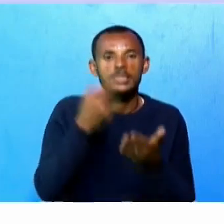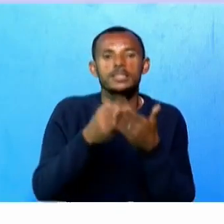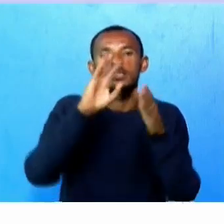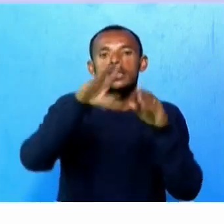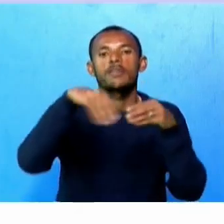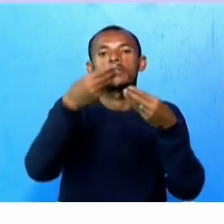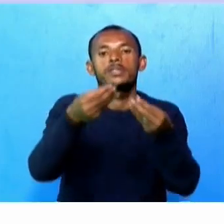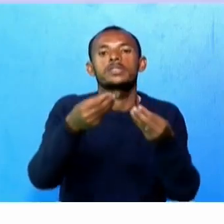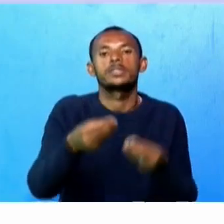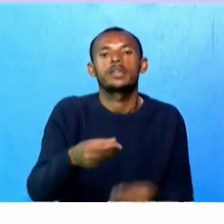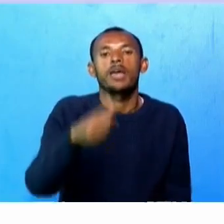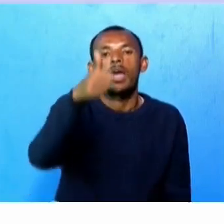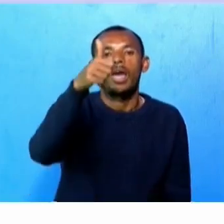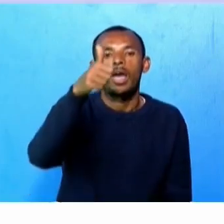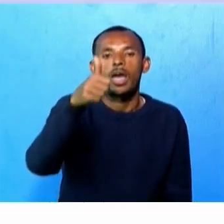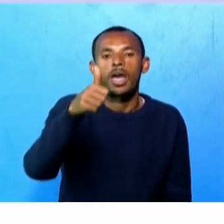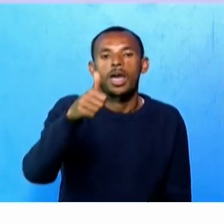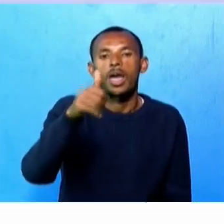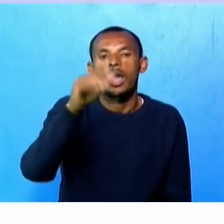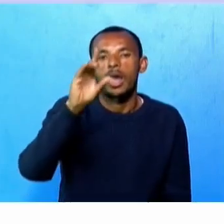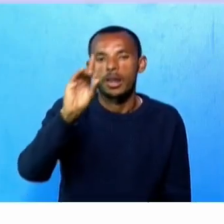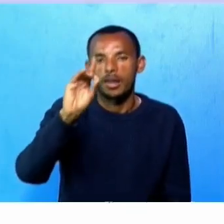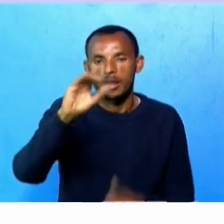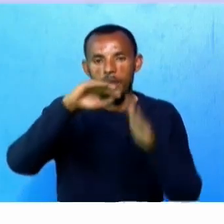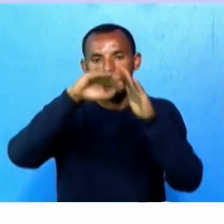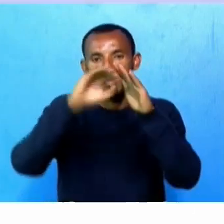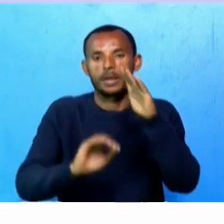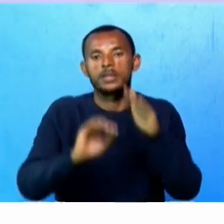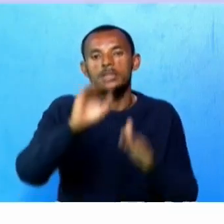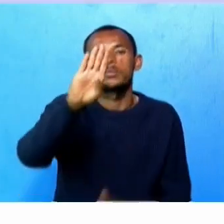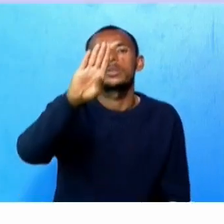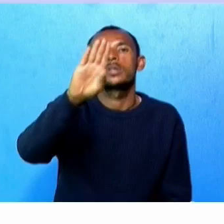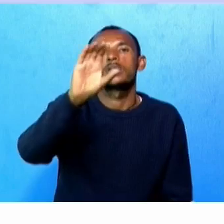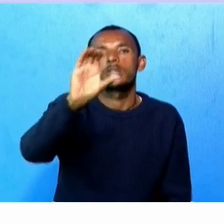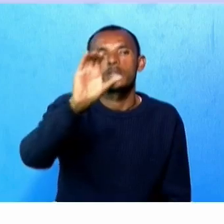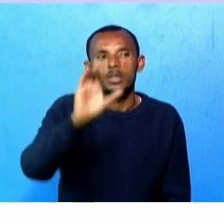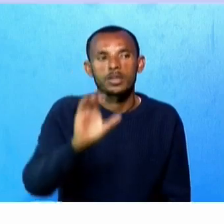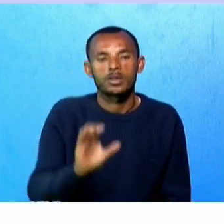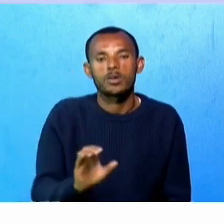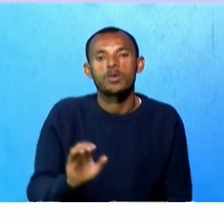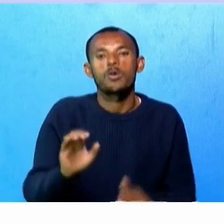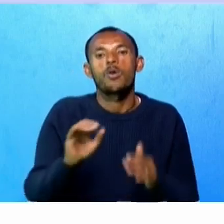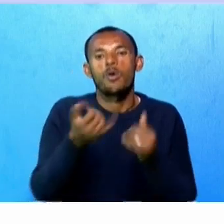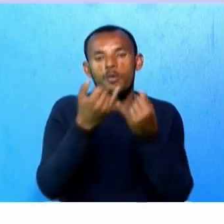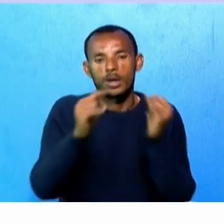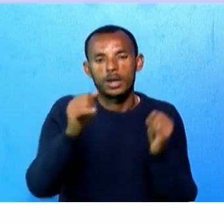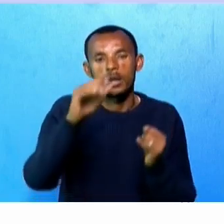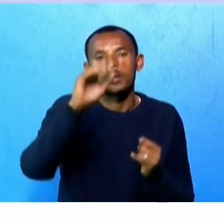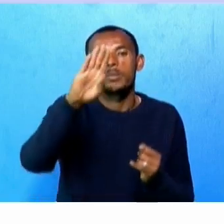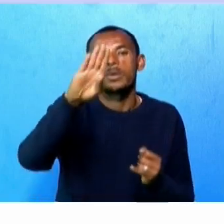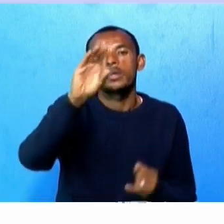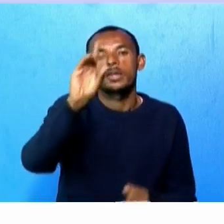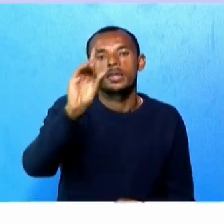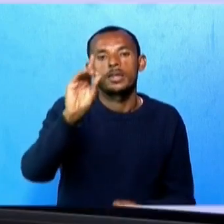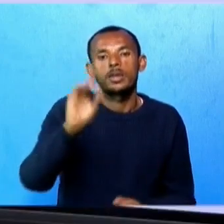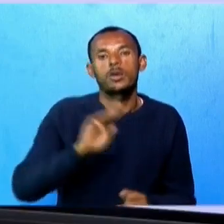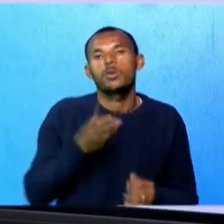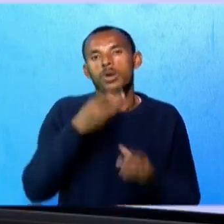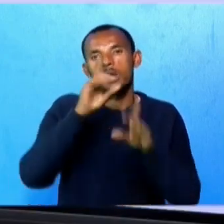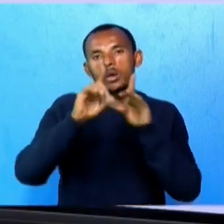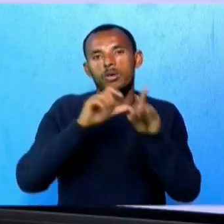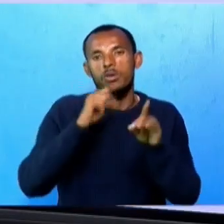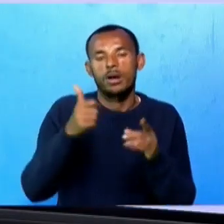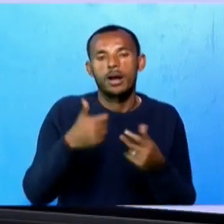us AD minus BC over BD, okay? We don't have too